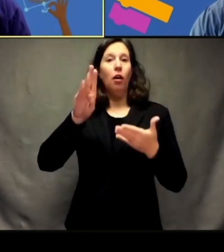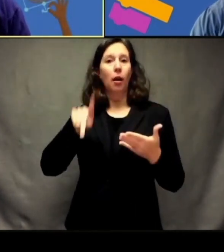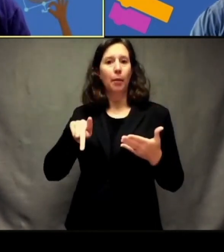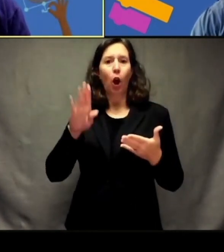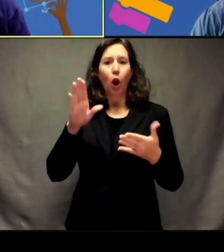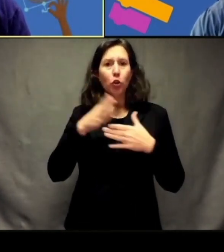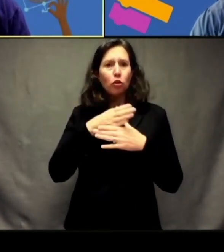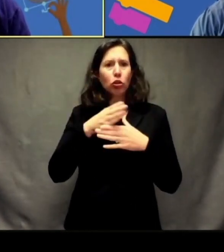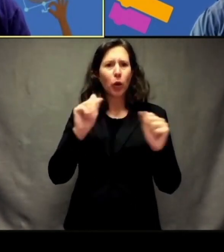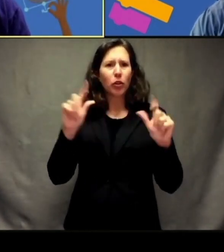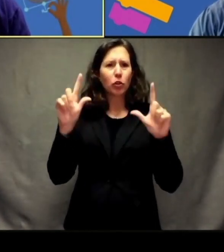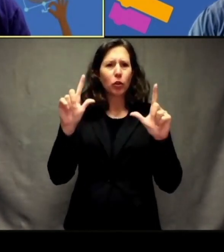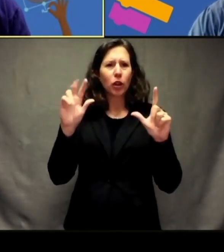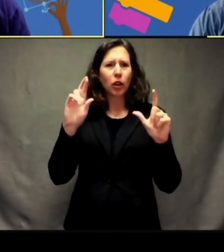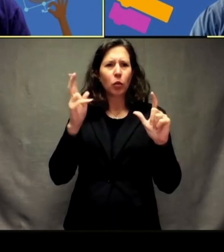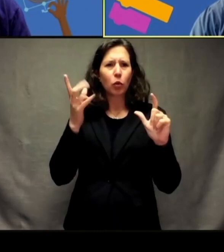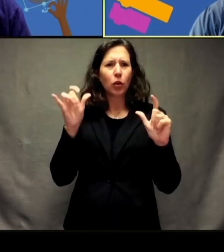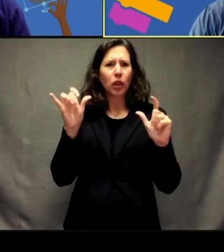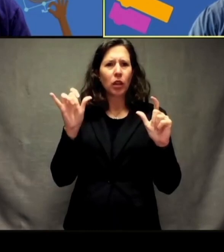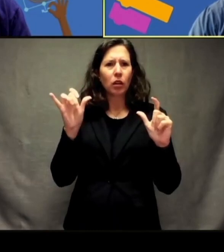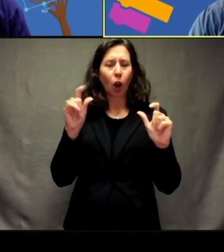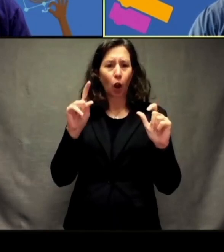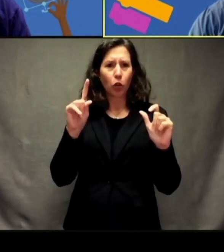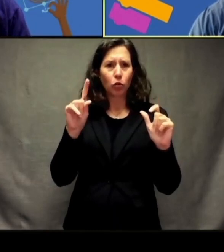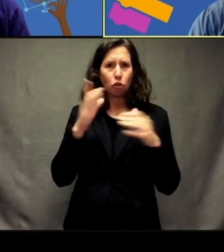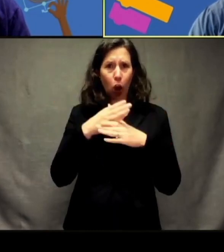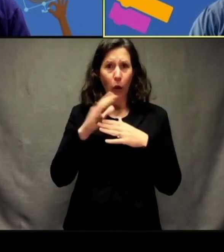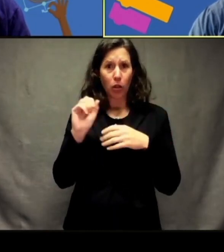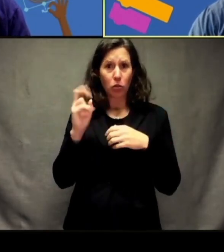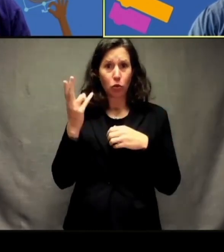the screen, Rudy? Yes, I am. I should, right?